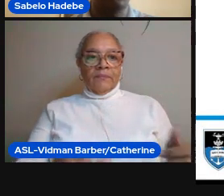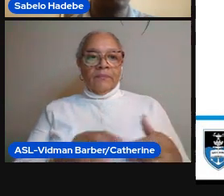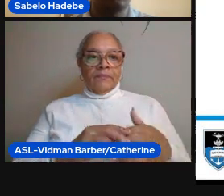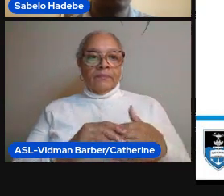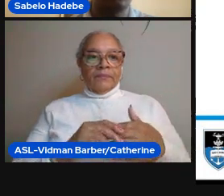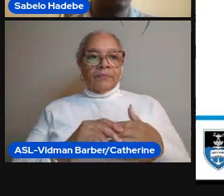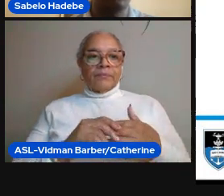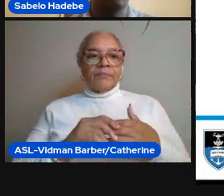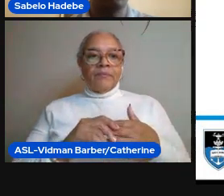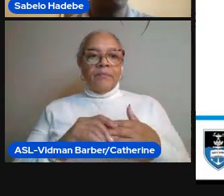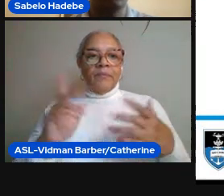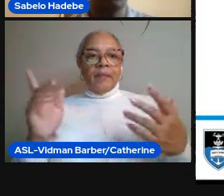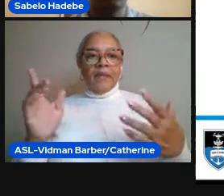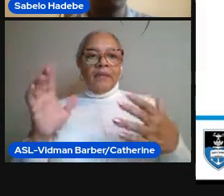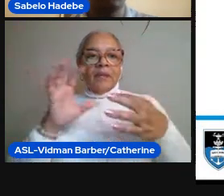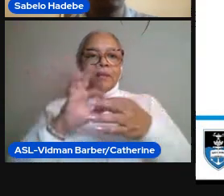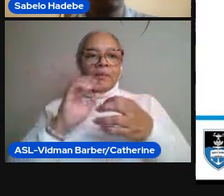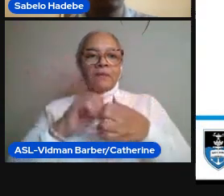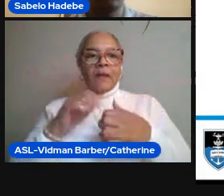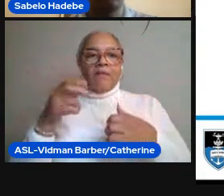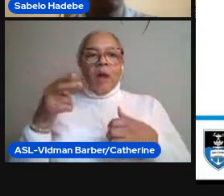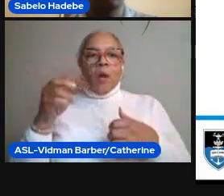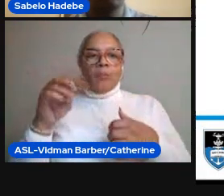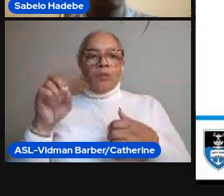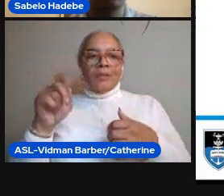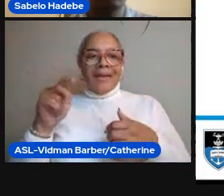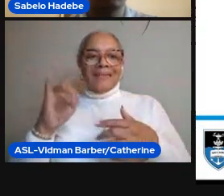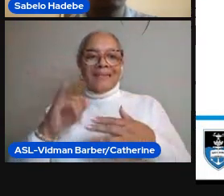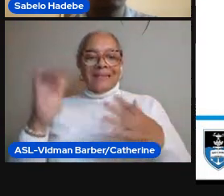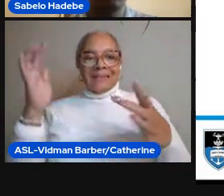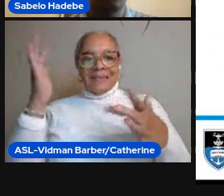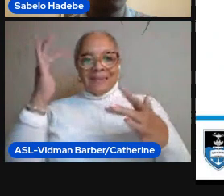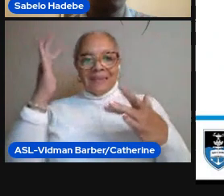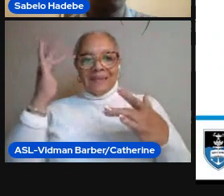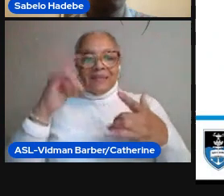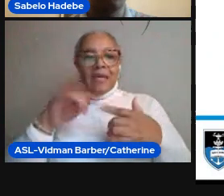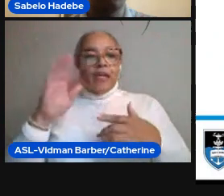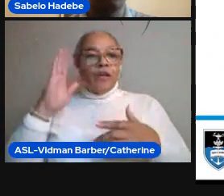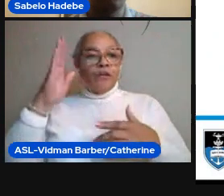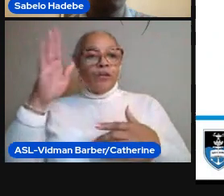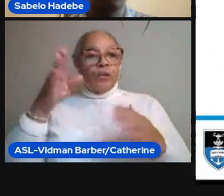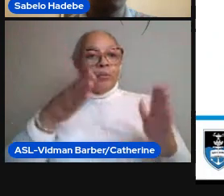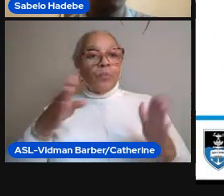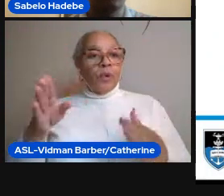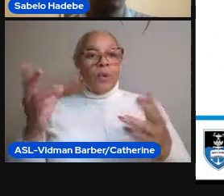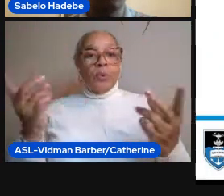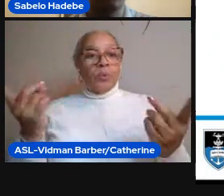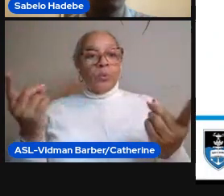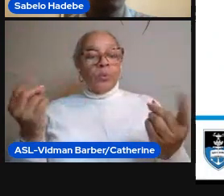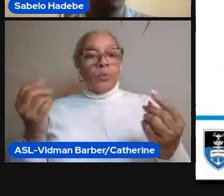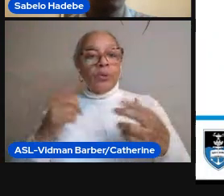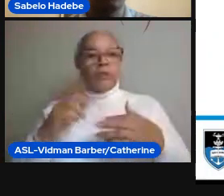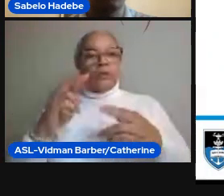the context of homeostasis and disease. His future plan is to build a reverse